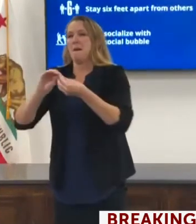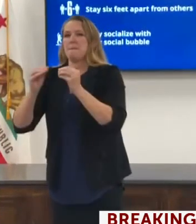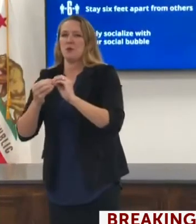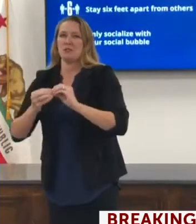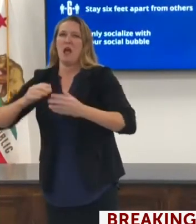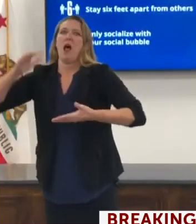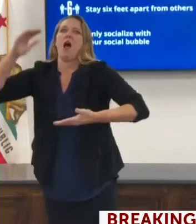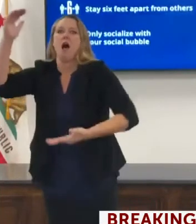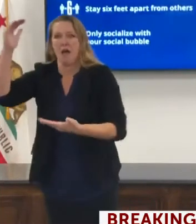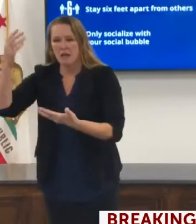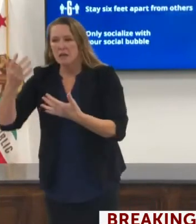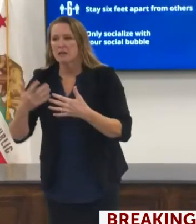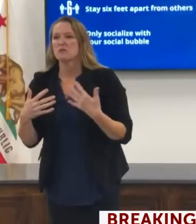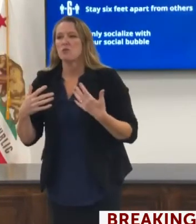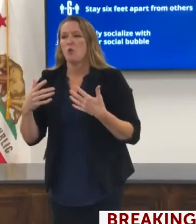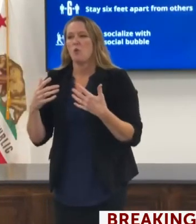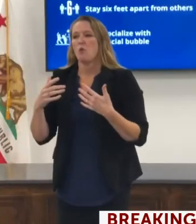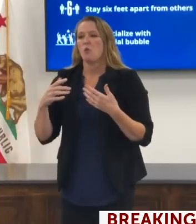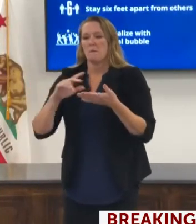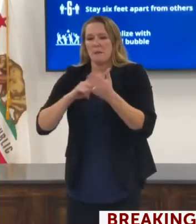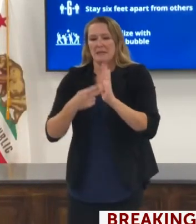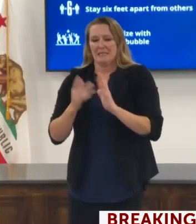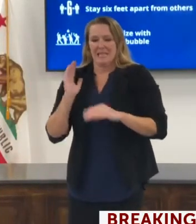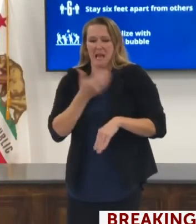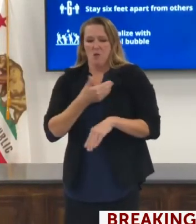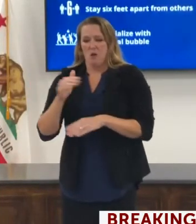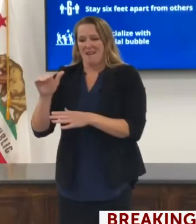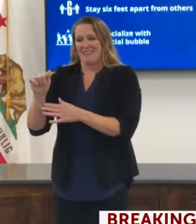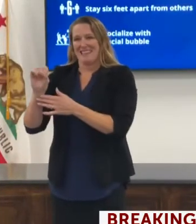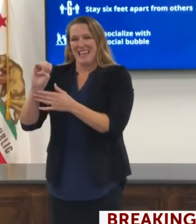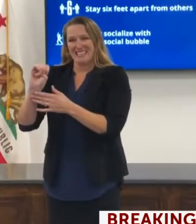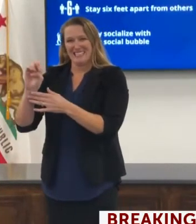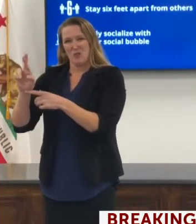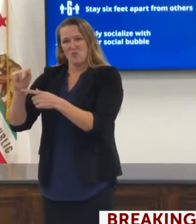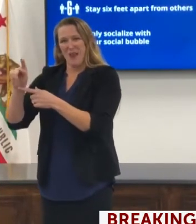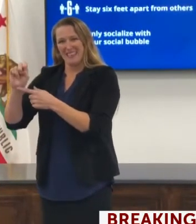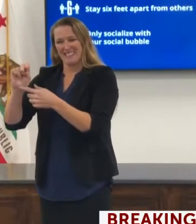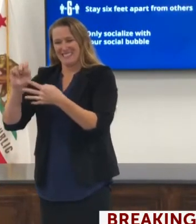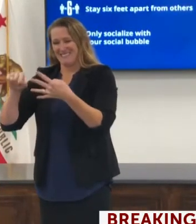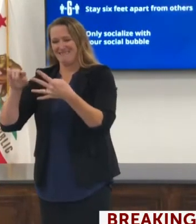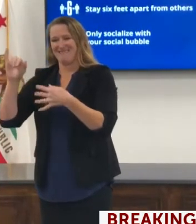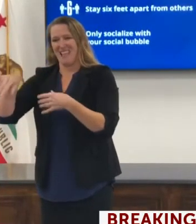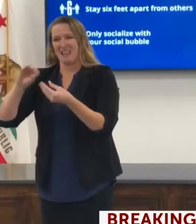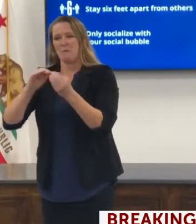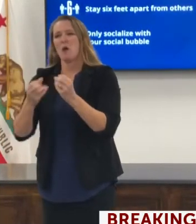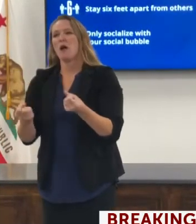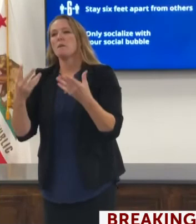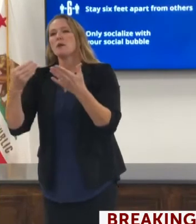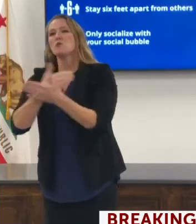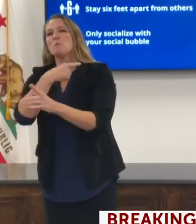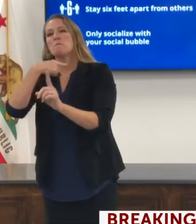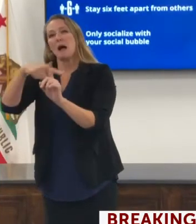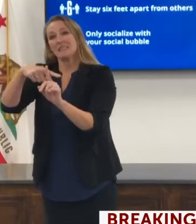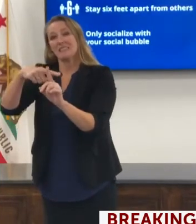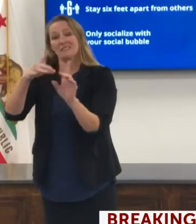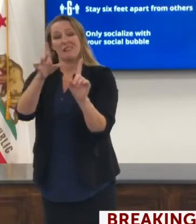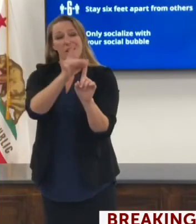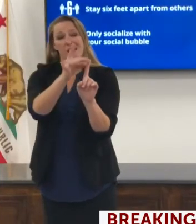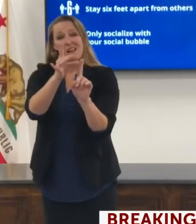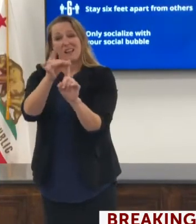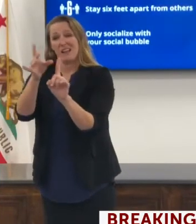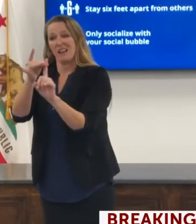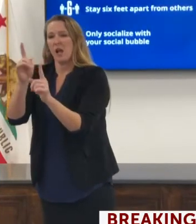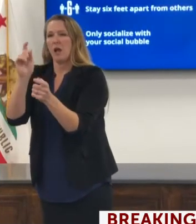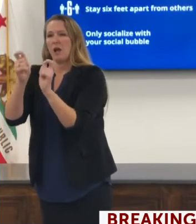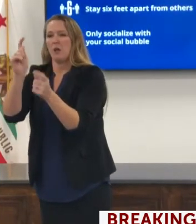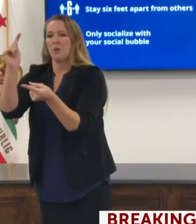again, our case rate was adjusted on the basis of us having one of the higher testing rates